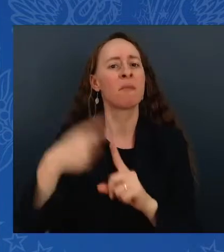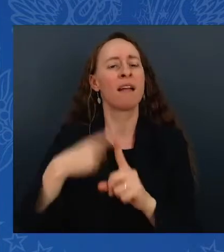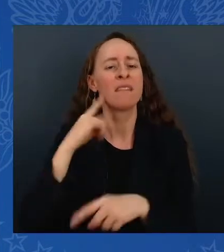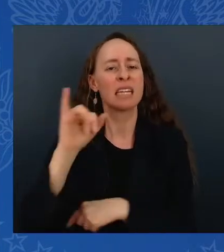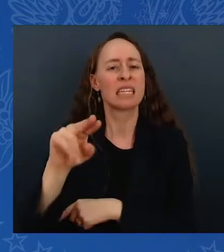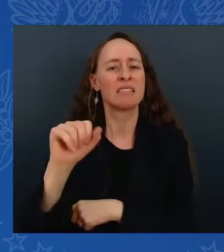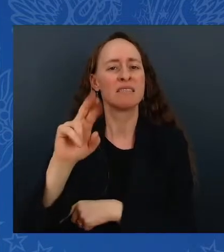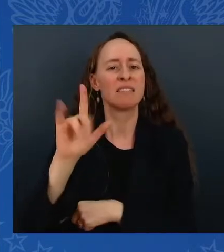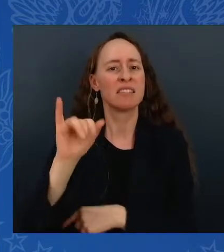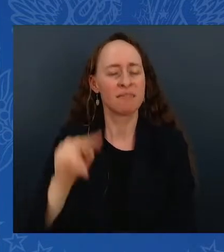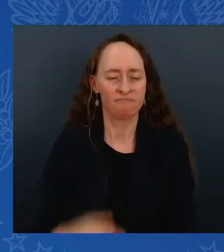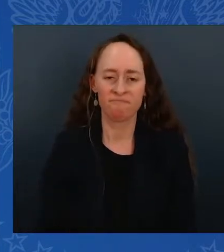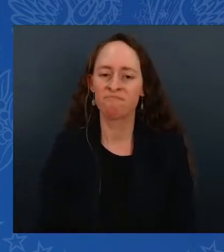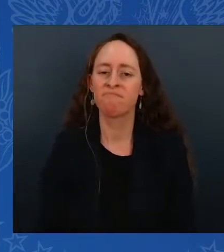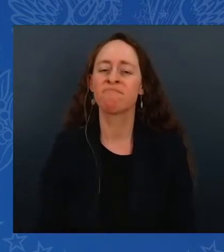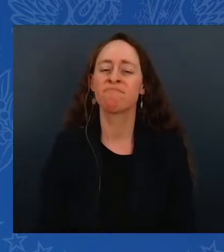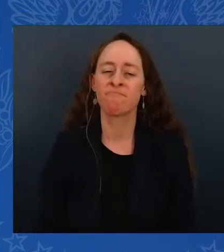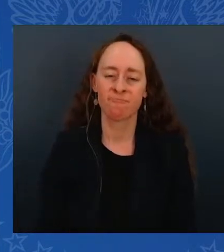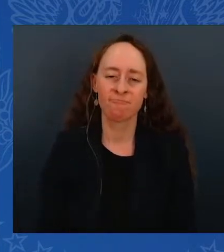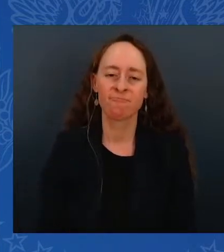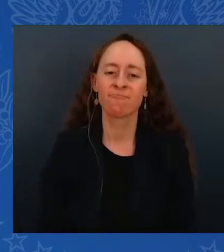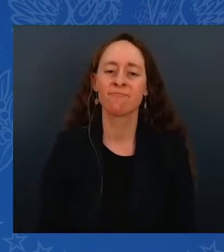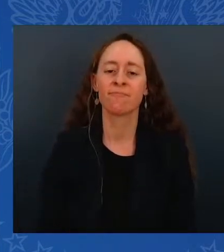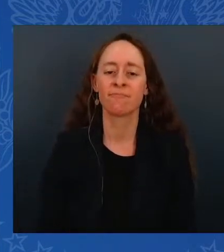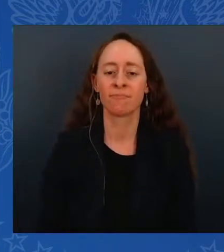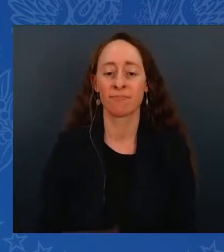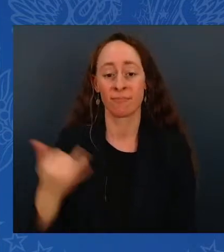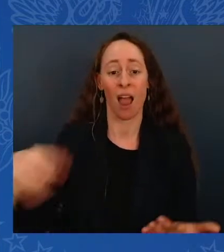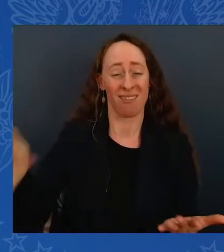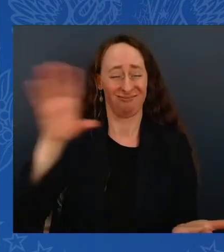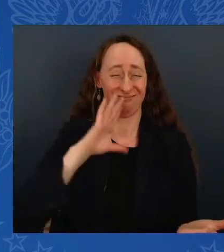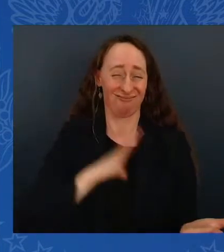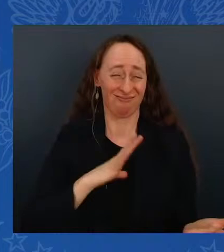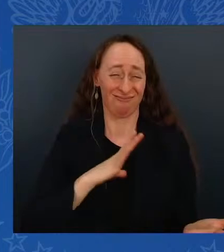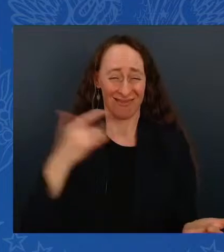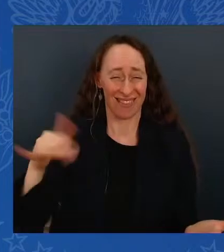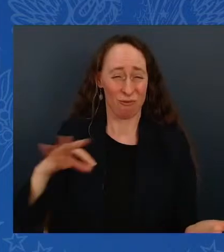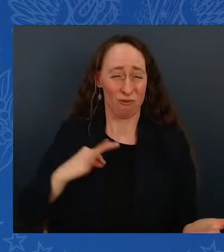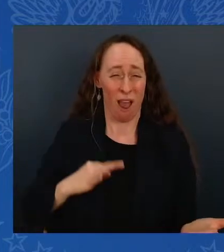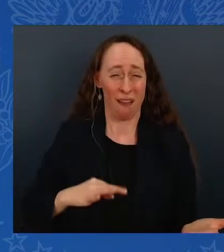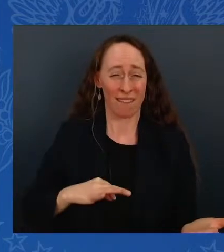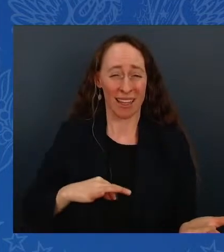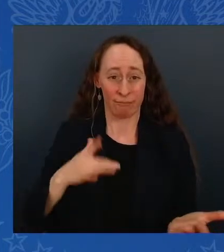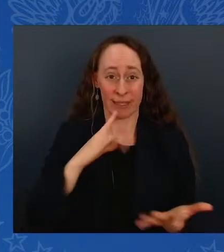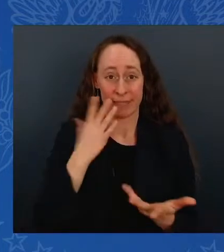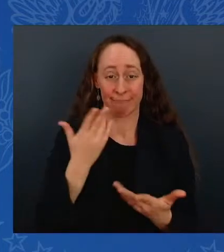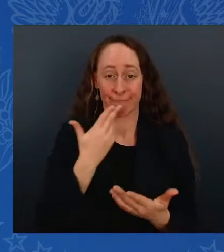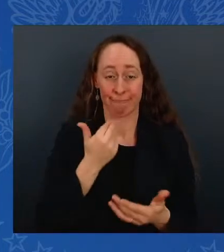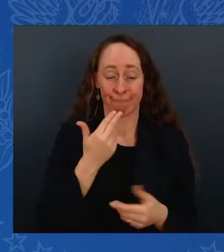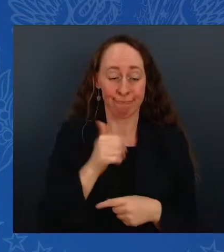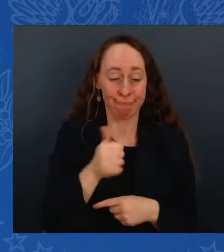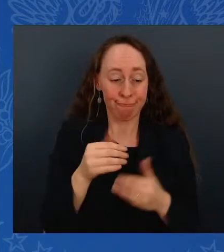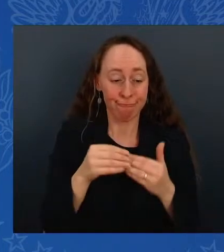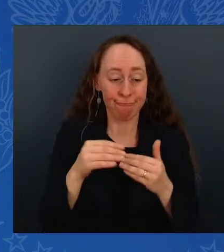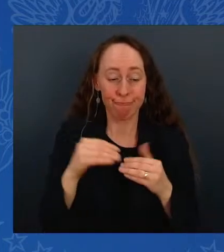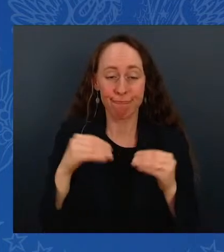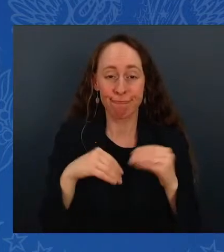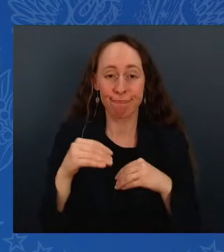insulin? $10. T-E-N dollars. $10. Package the whole thing and get up to